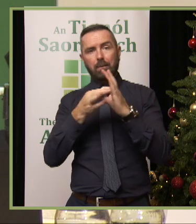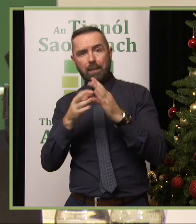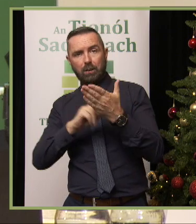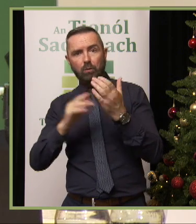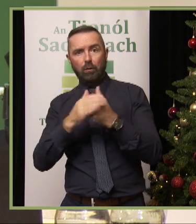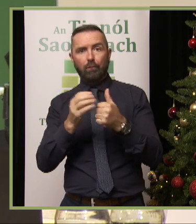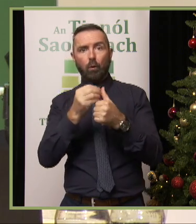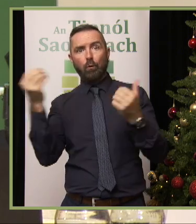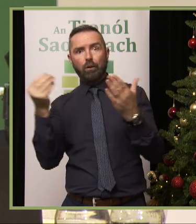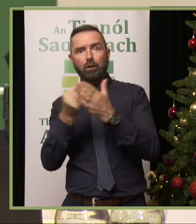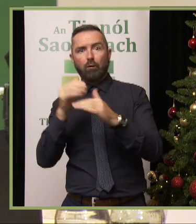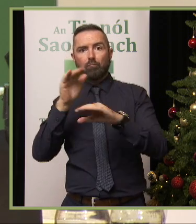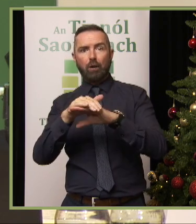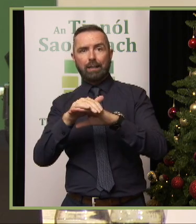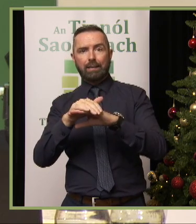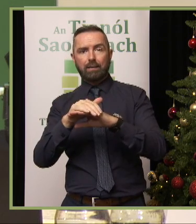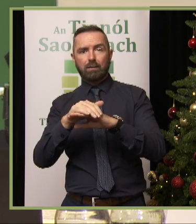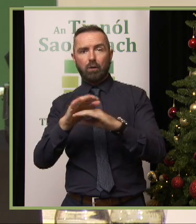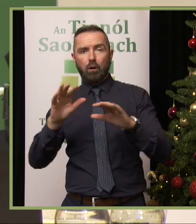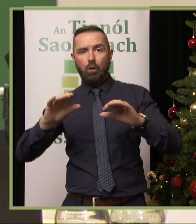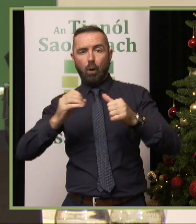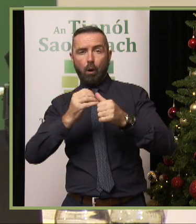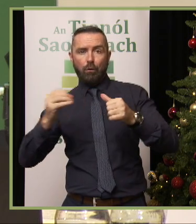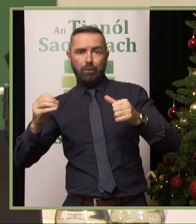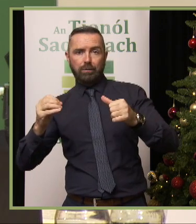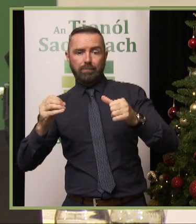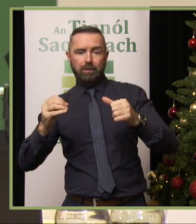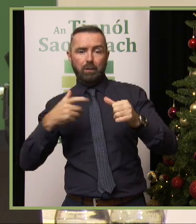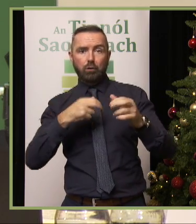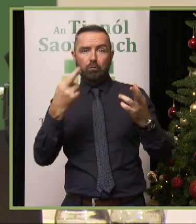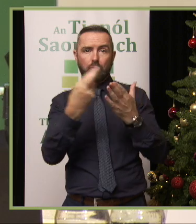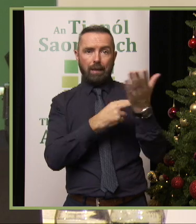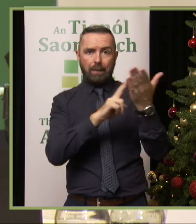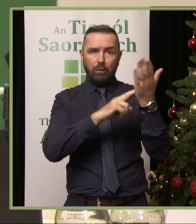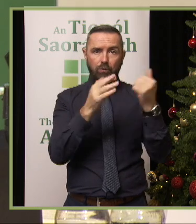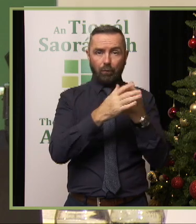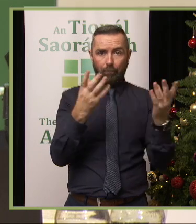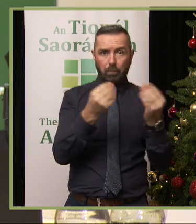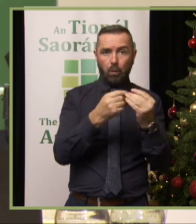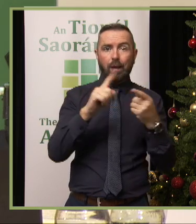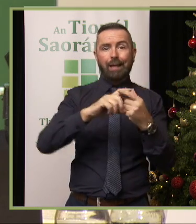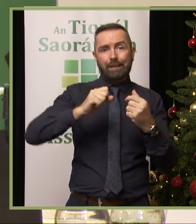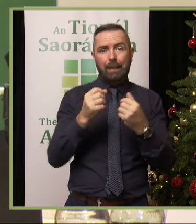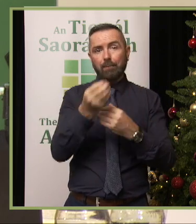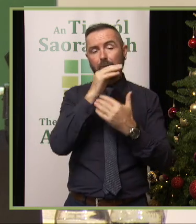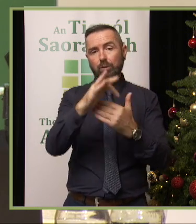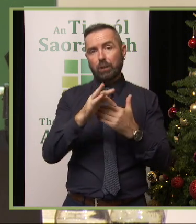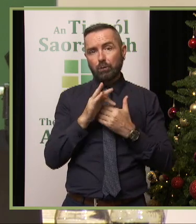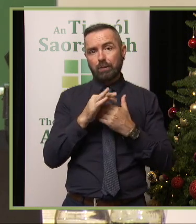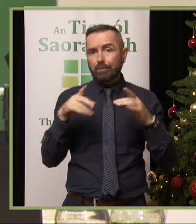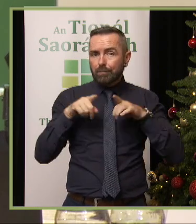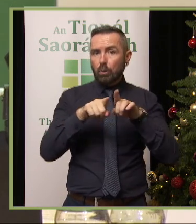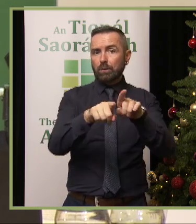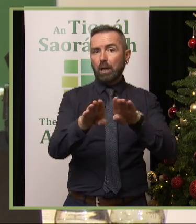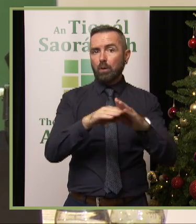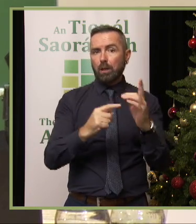cost-friendly alternatives. It should also regulate the use of chemical pesticides and fertilisers while maintaining food security. This should coincide with the